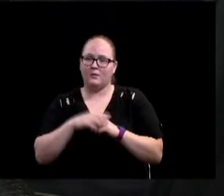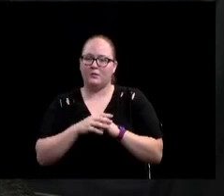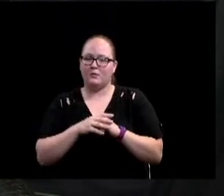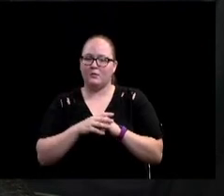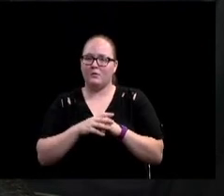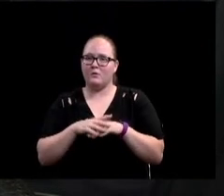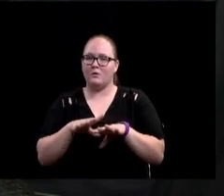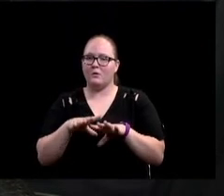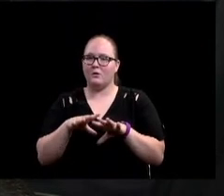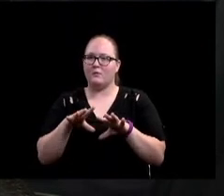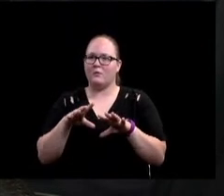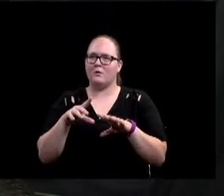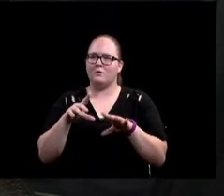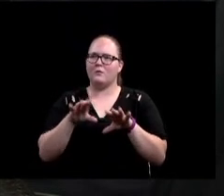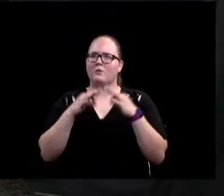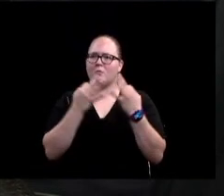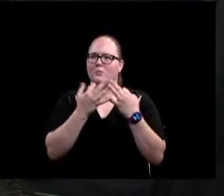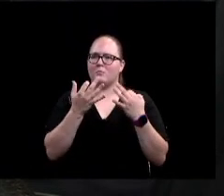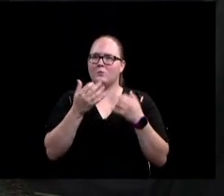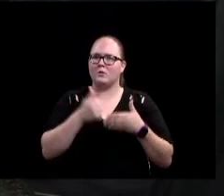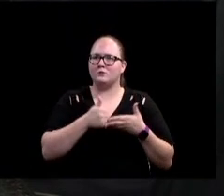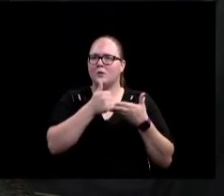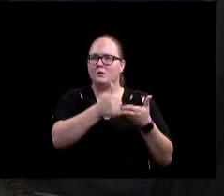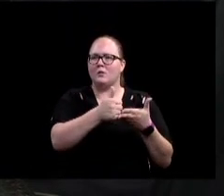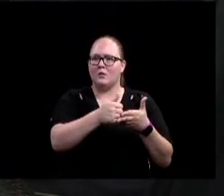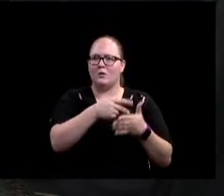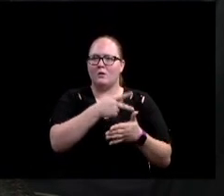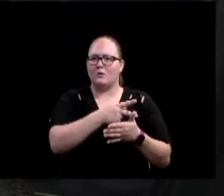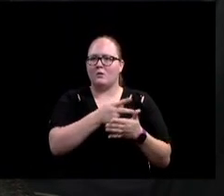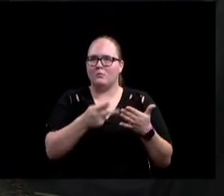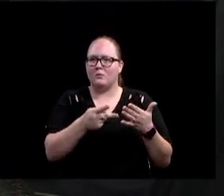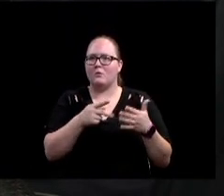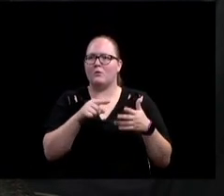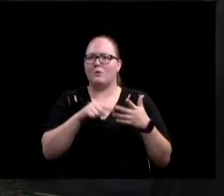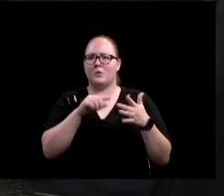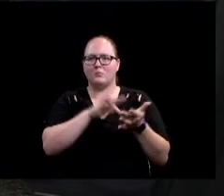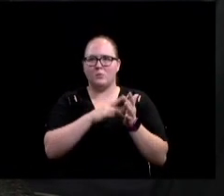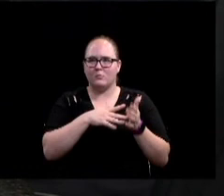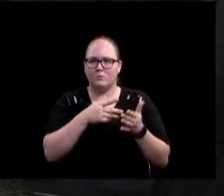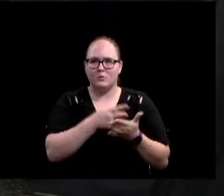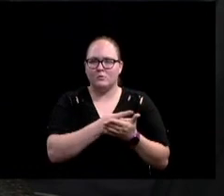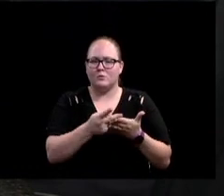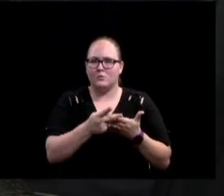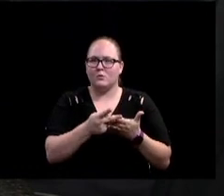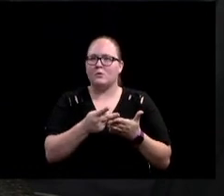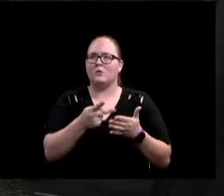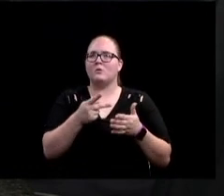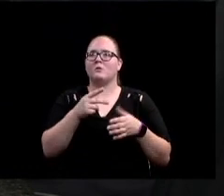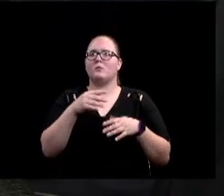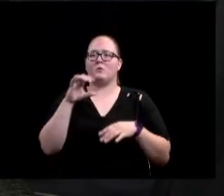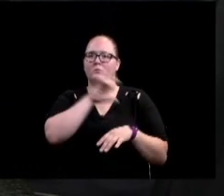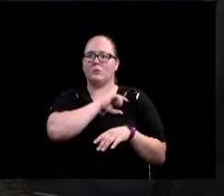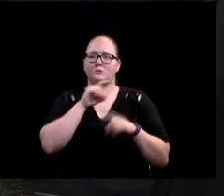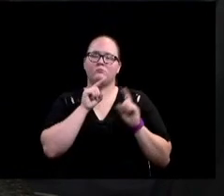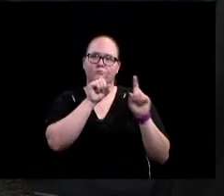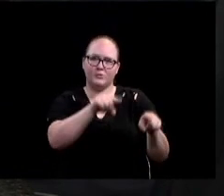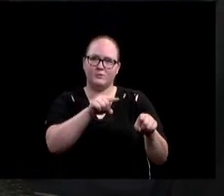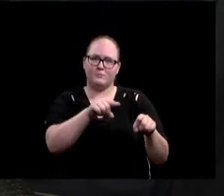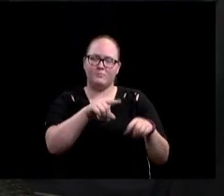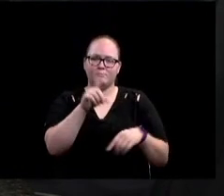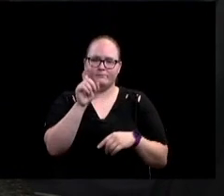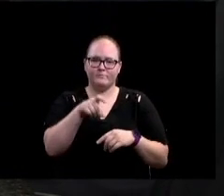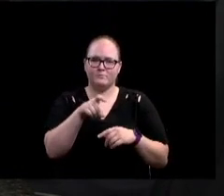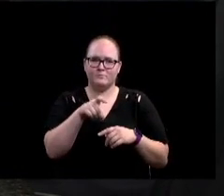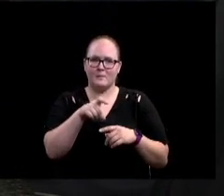a medical personnel. So police are called in. Inevitably, at least one of those a day ends